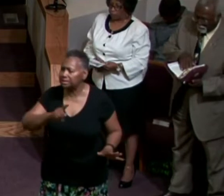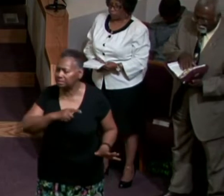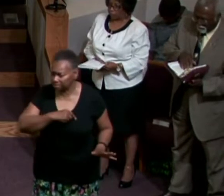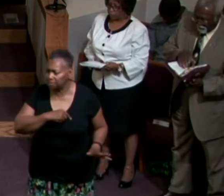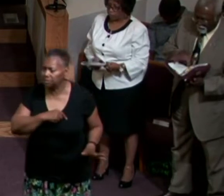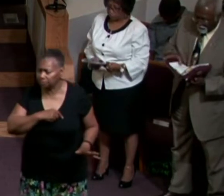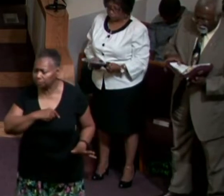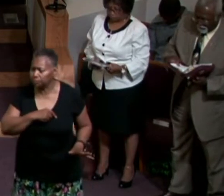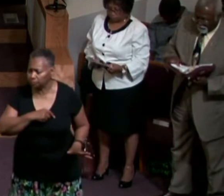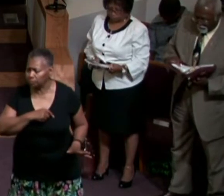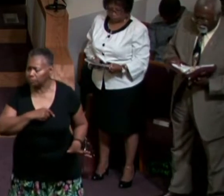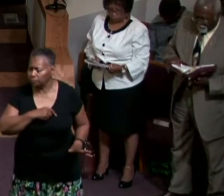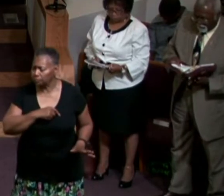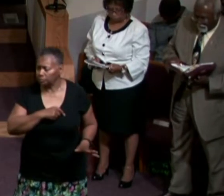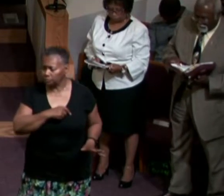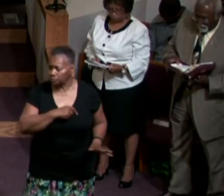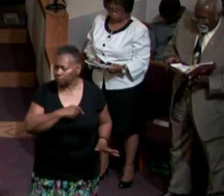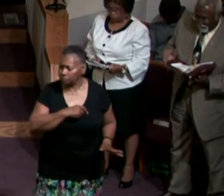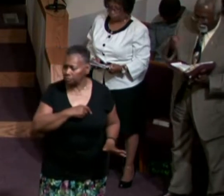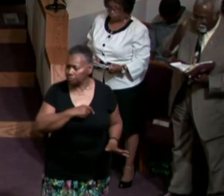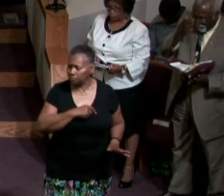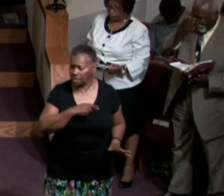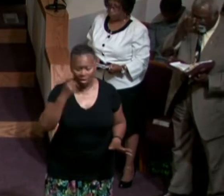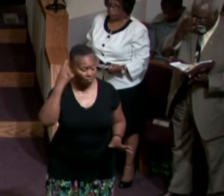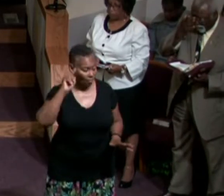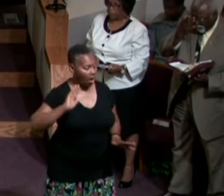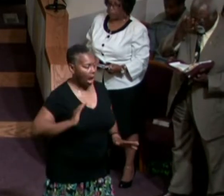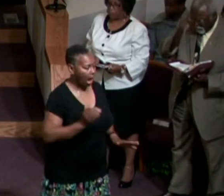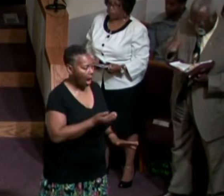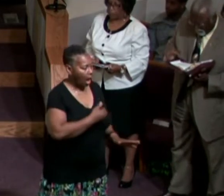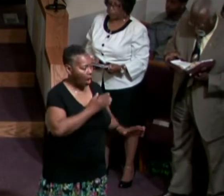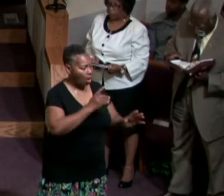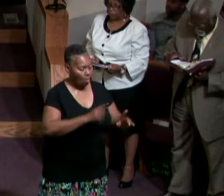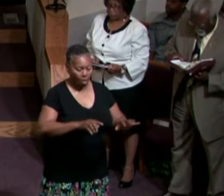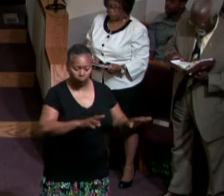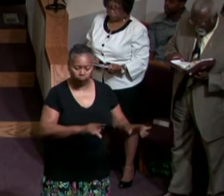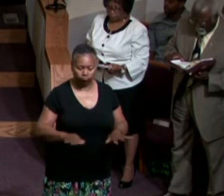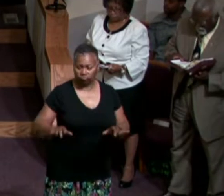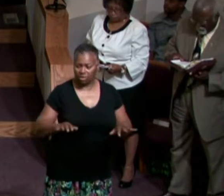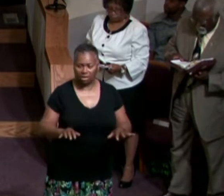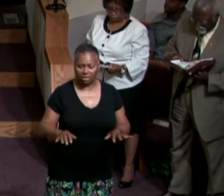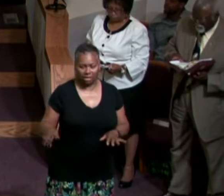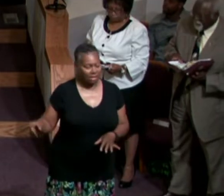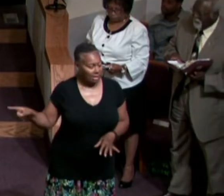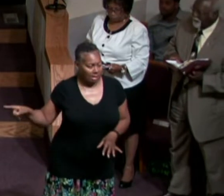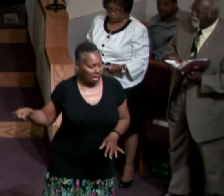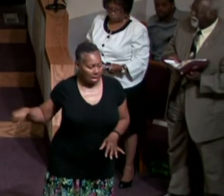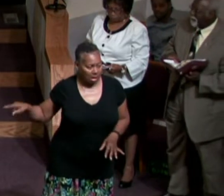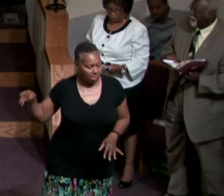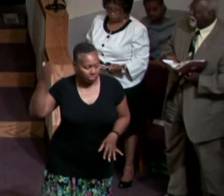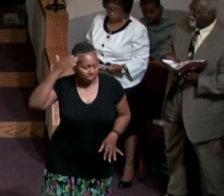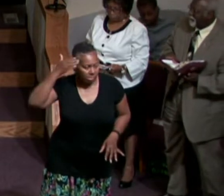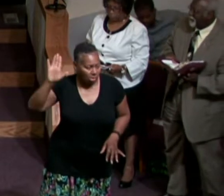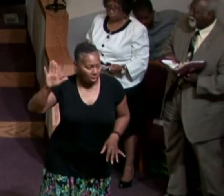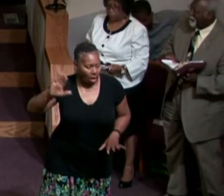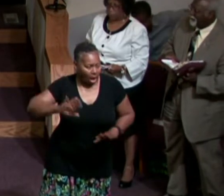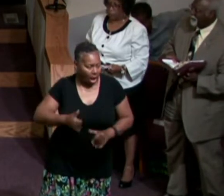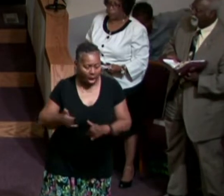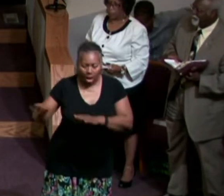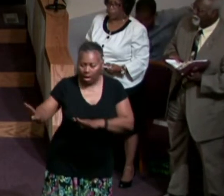Amen. For our musicians, who I am convinced they don't know how to behave.